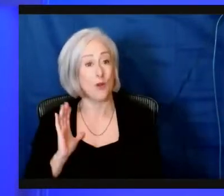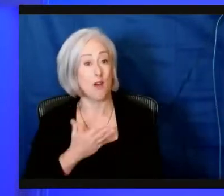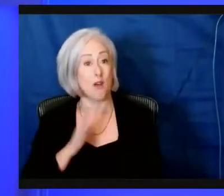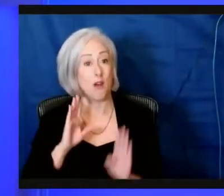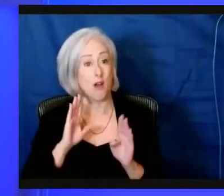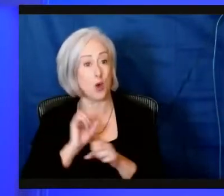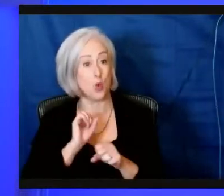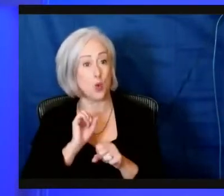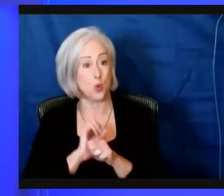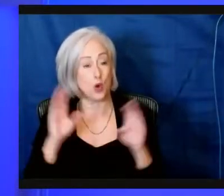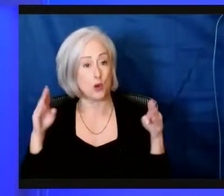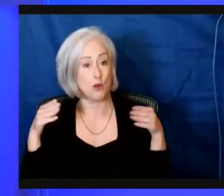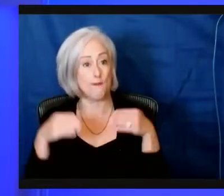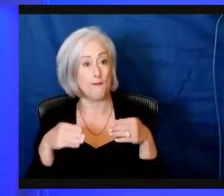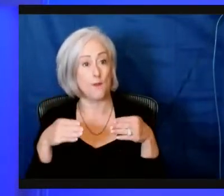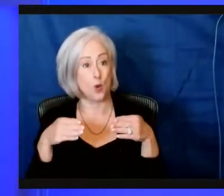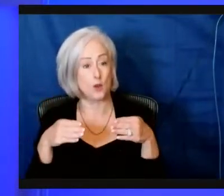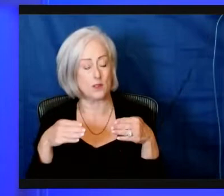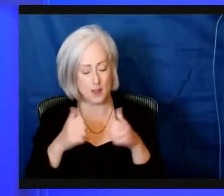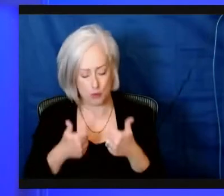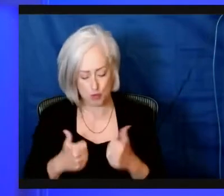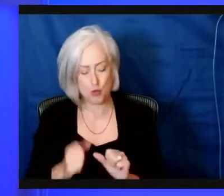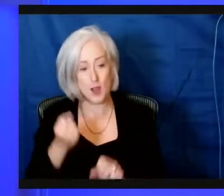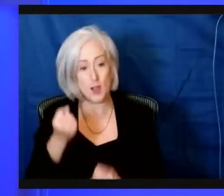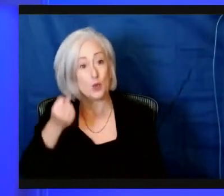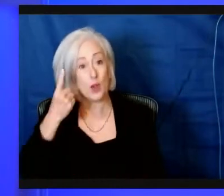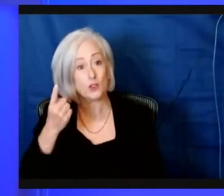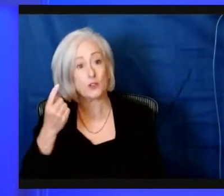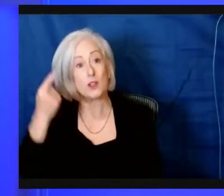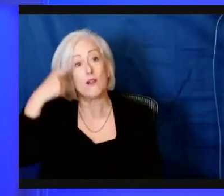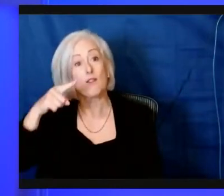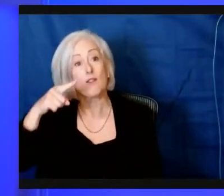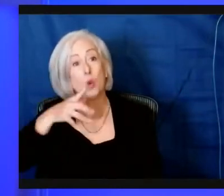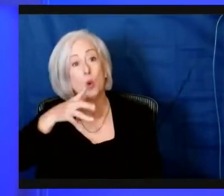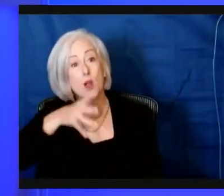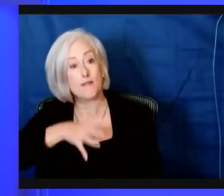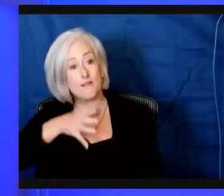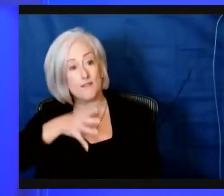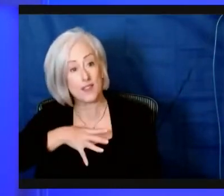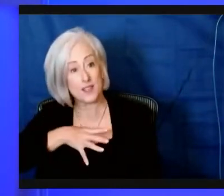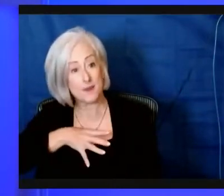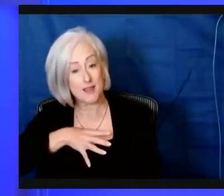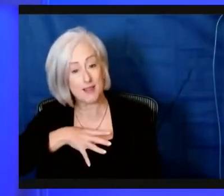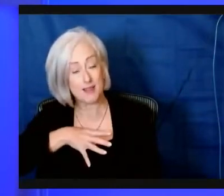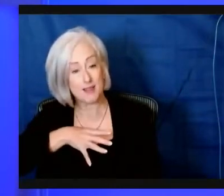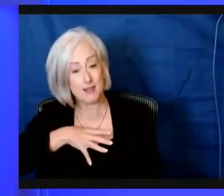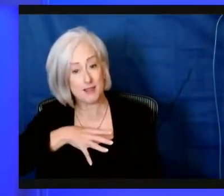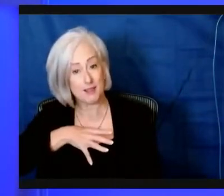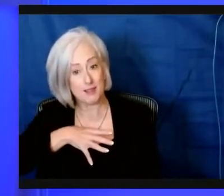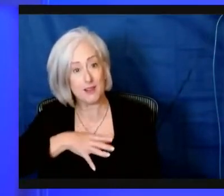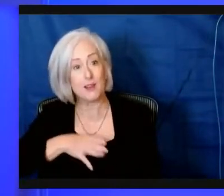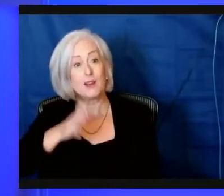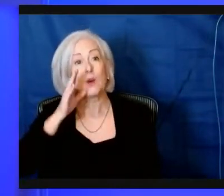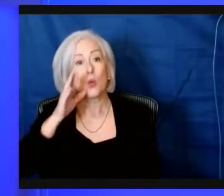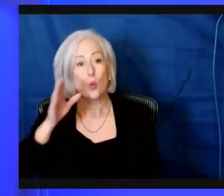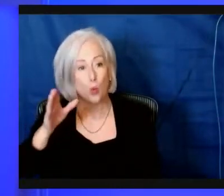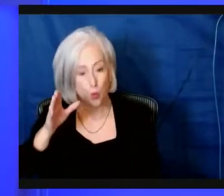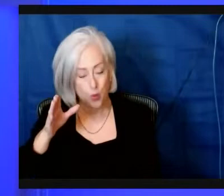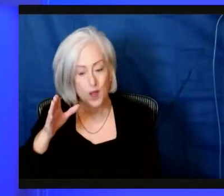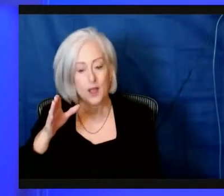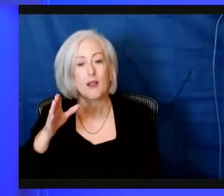to understand if on the female side, does the ovulation occur? And does